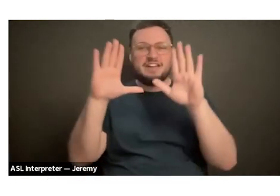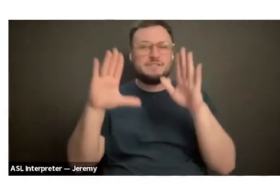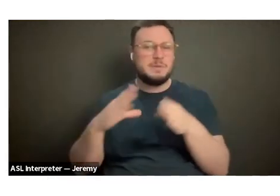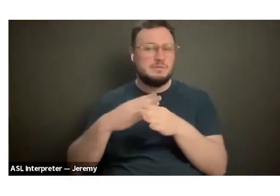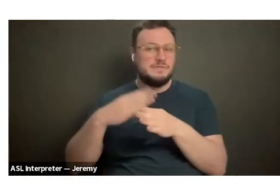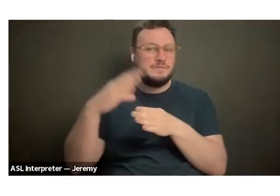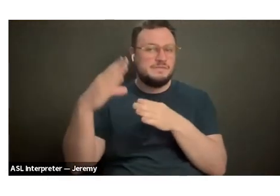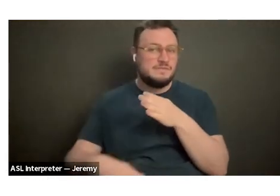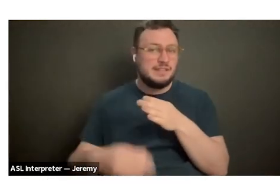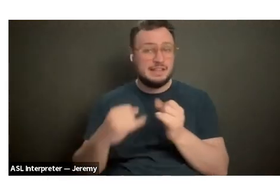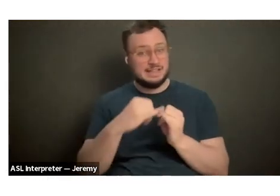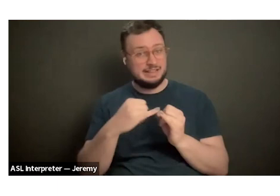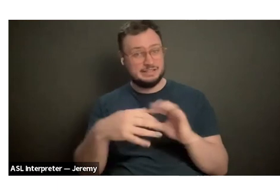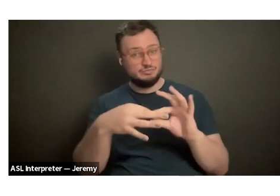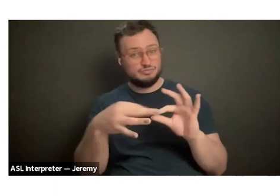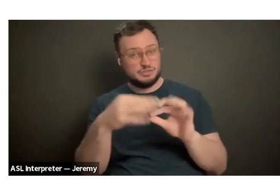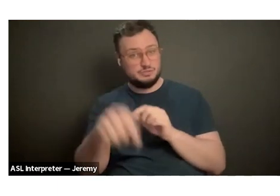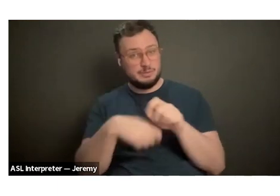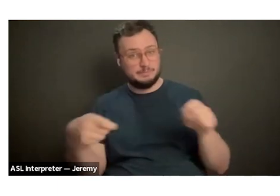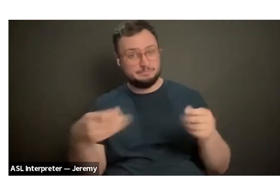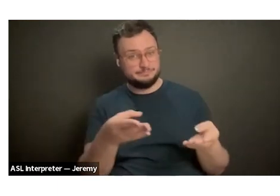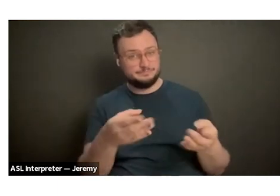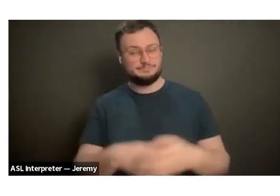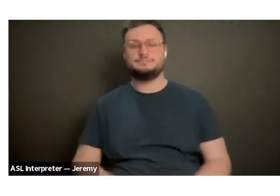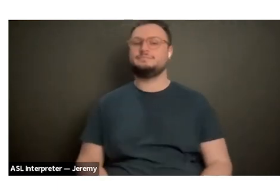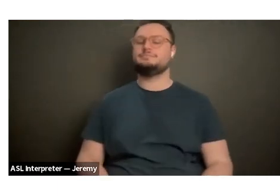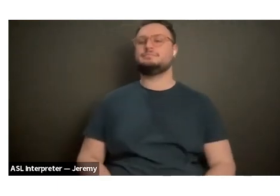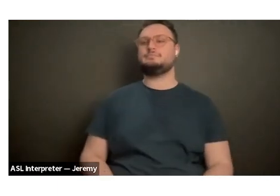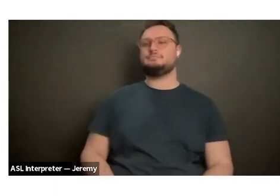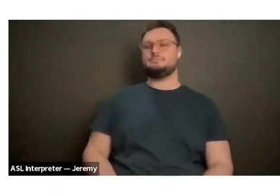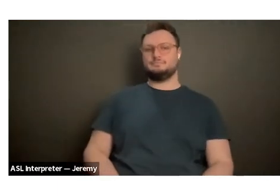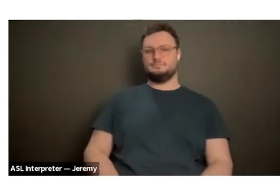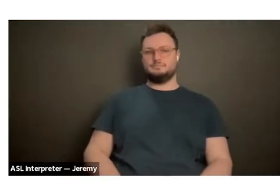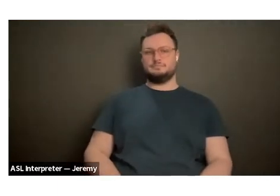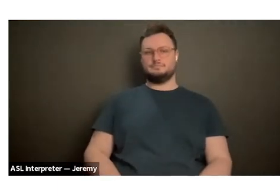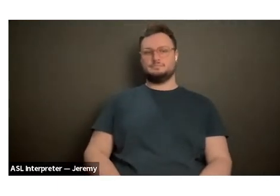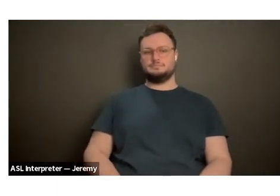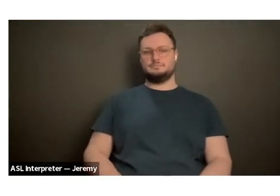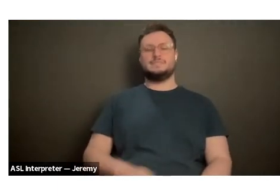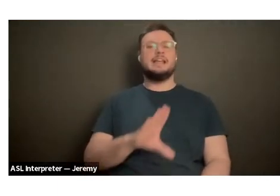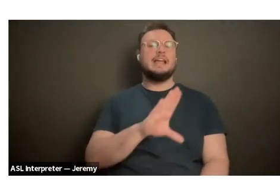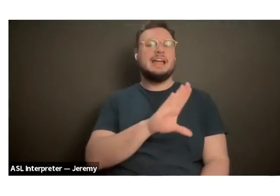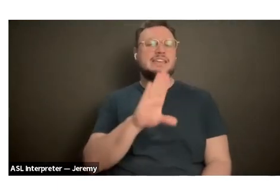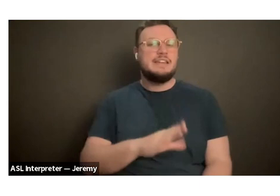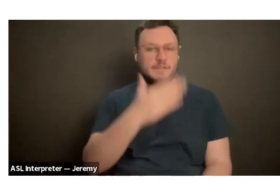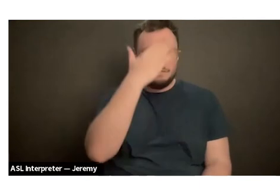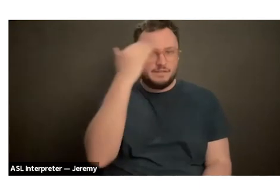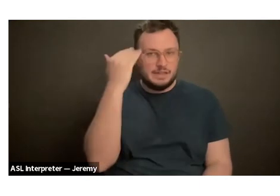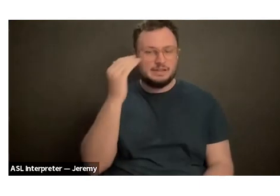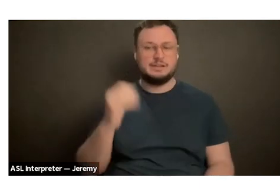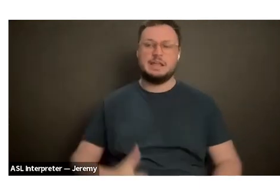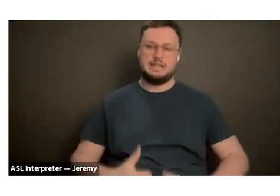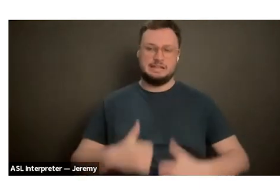weekend. Any last words, Sulaiman? Just all I would say is, don't ever forget, keep living in your